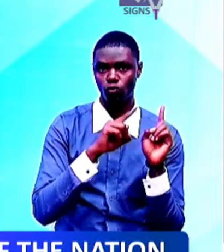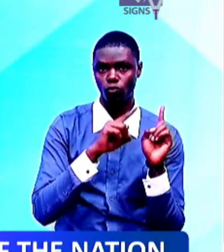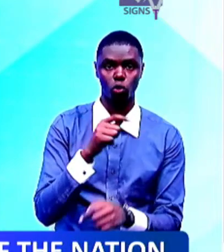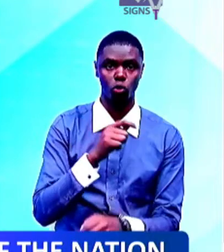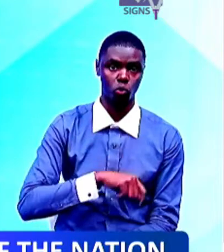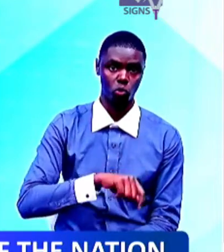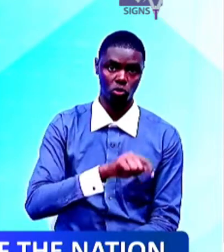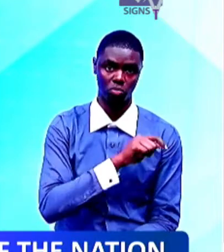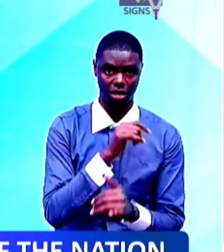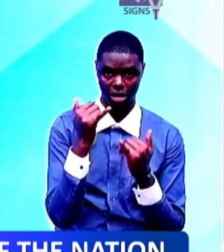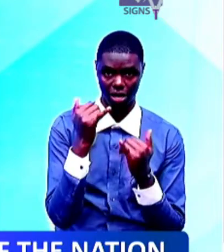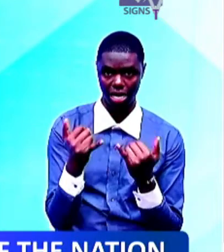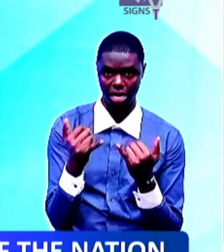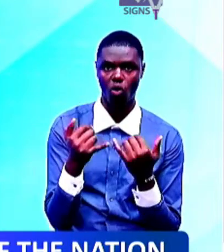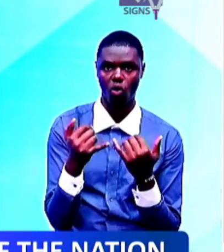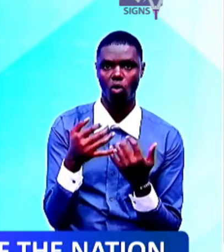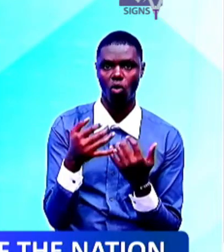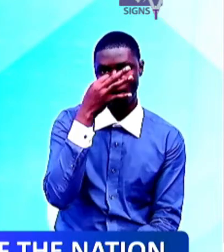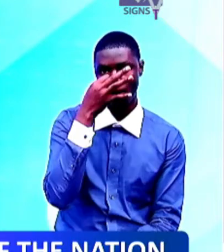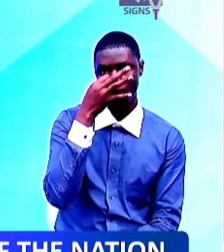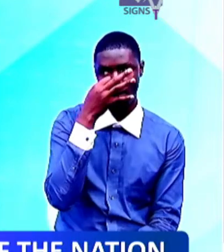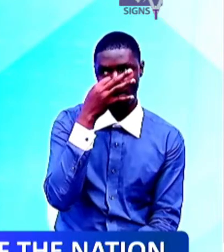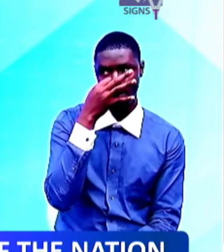example, Franco is